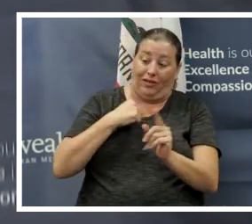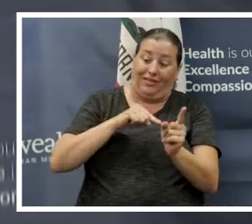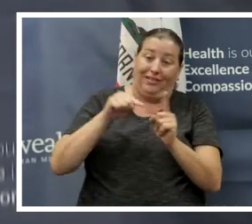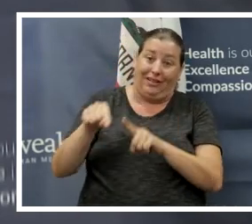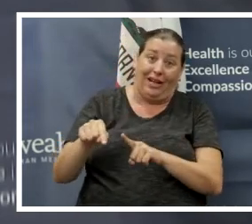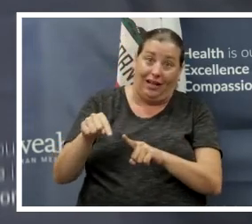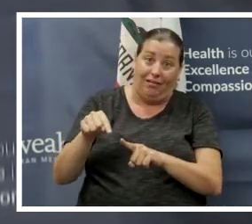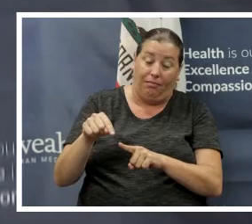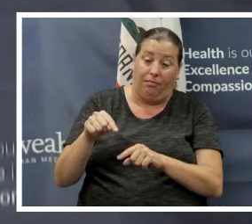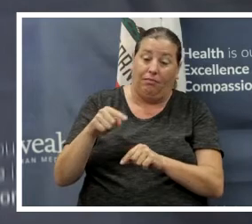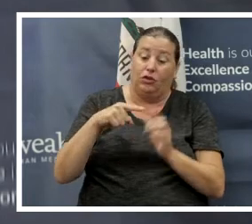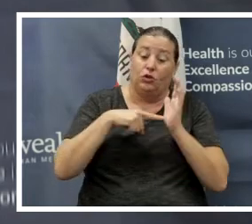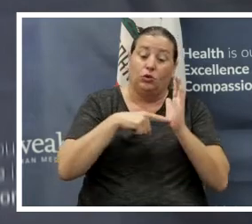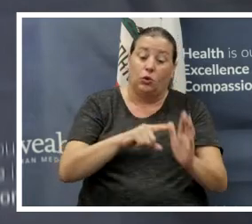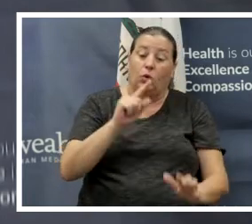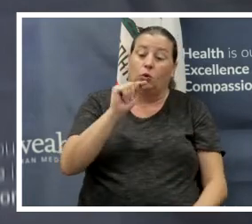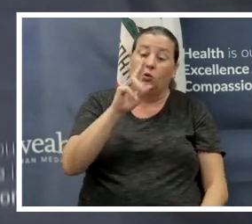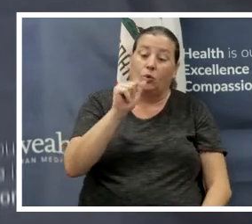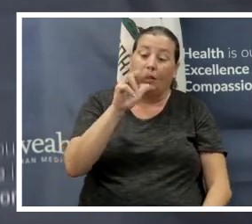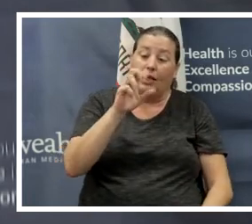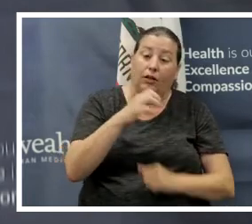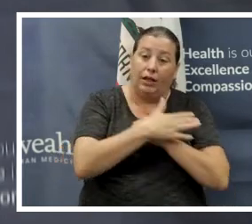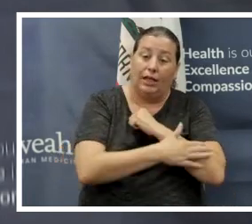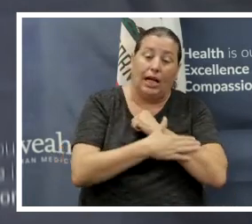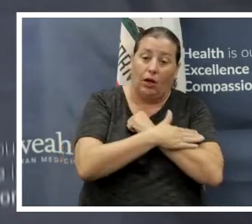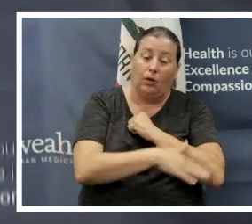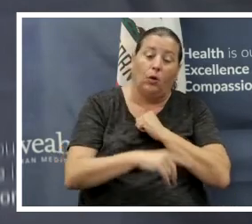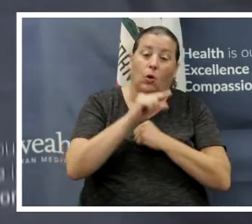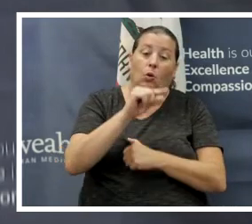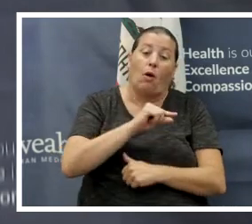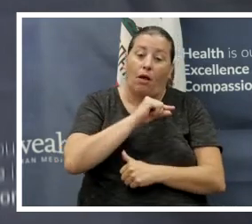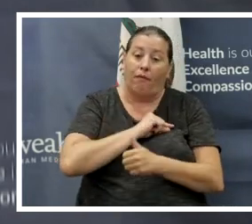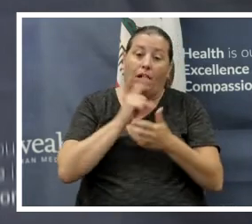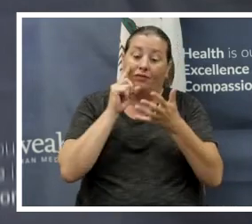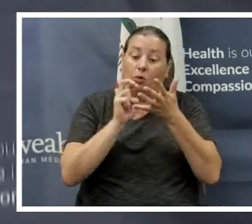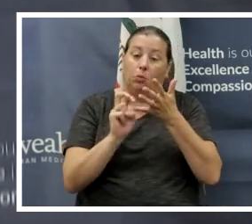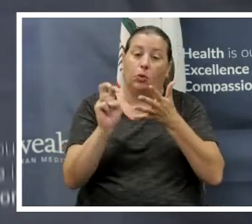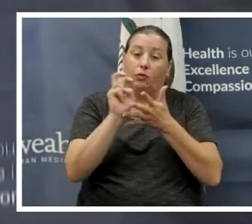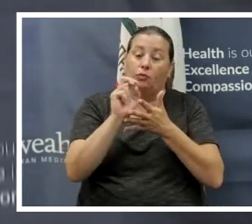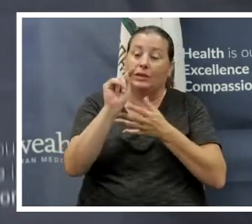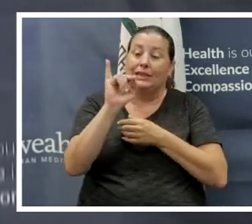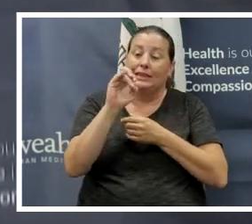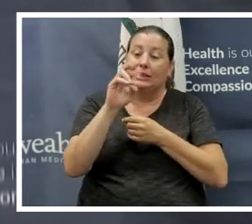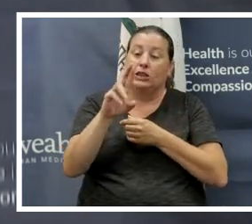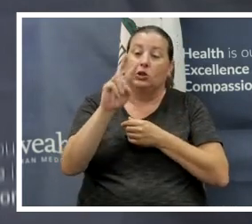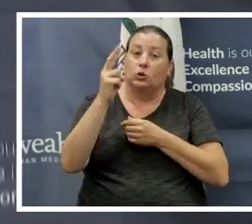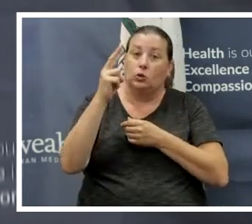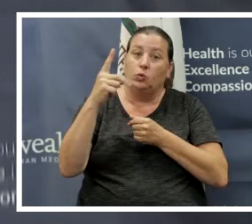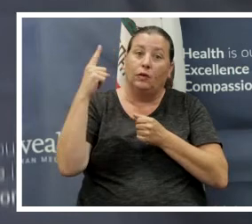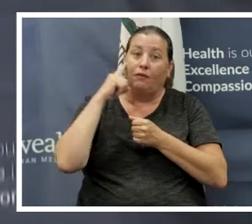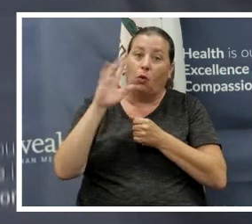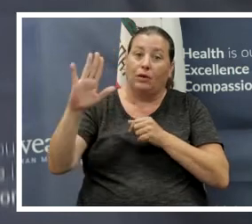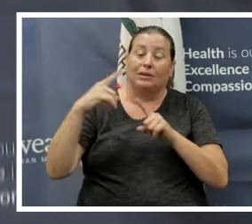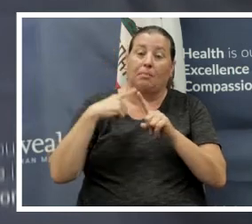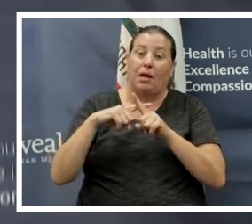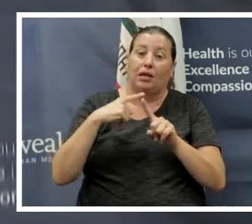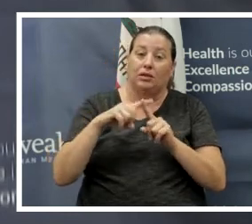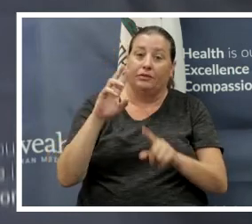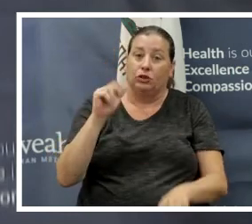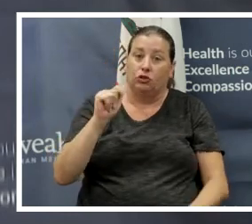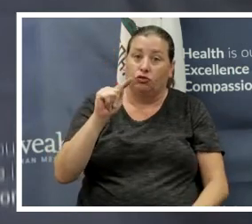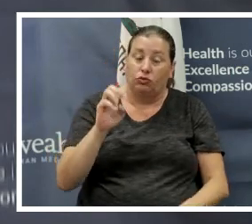actually shows that Tulare County qualifies for movement into Tier 2 for its positivity rate. But